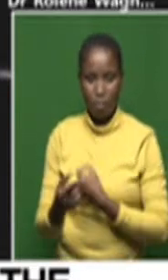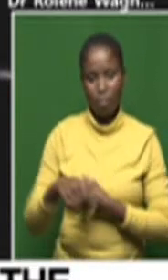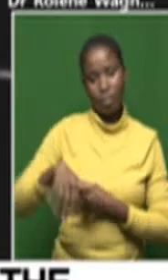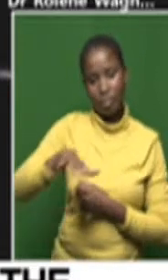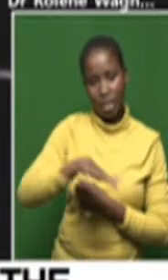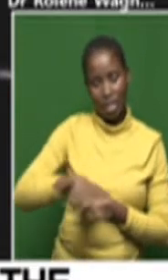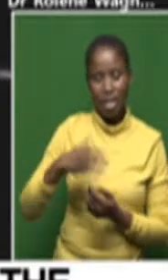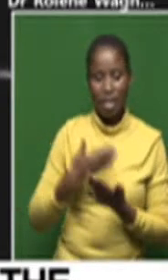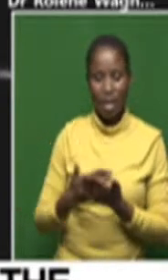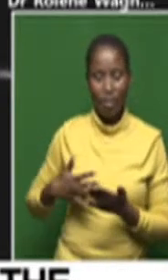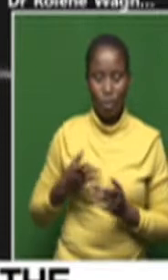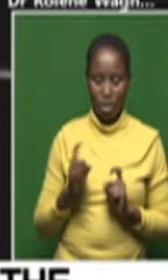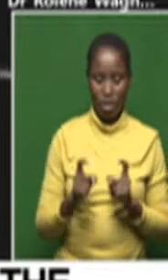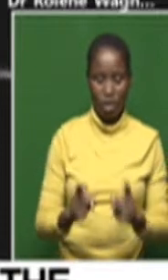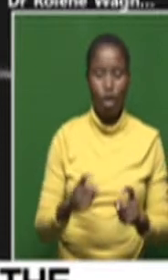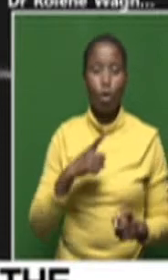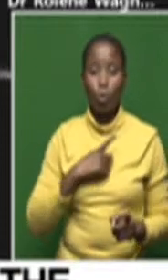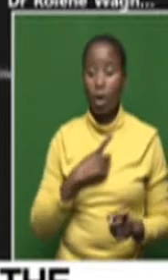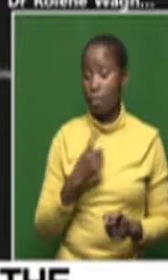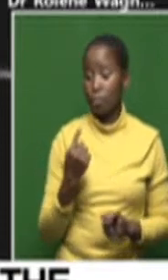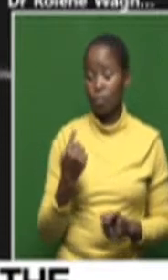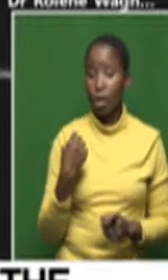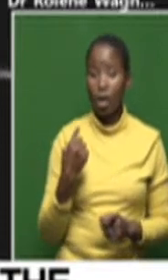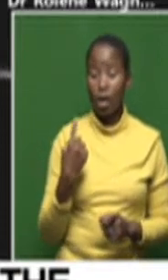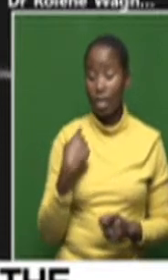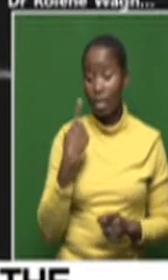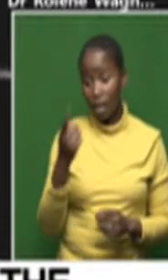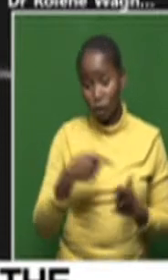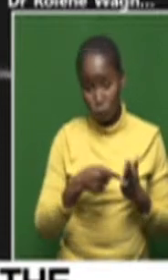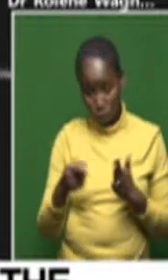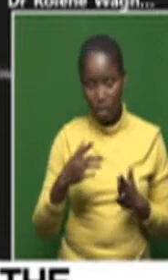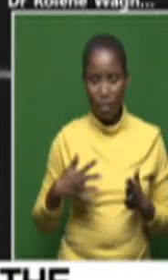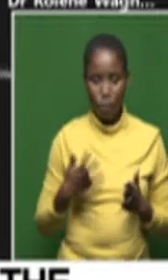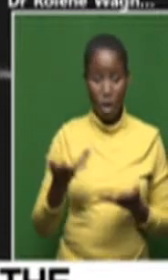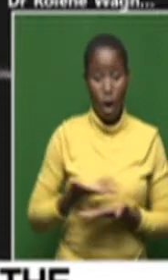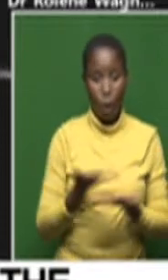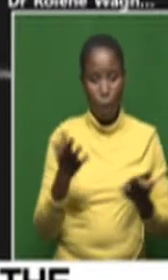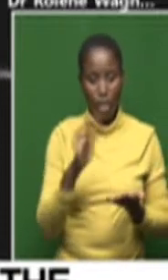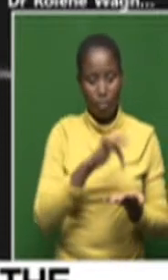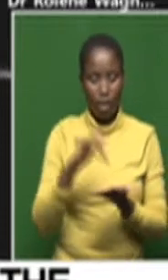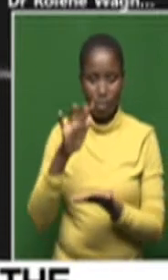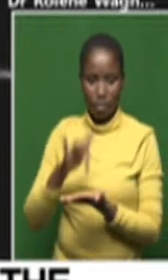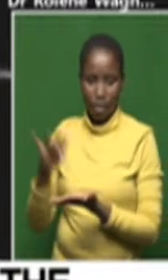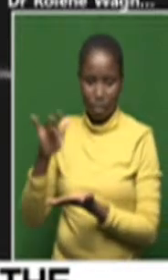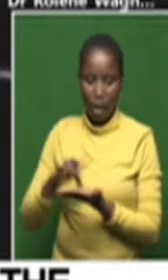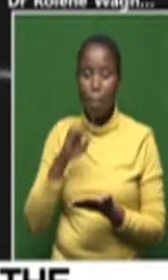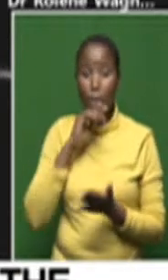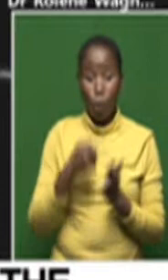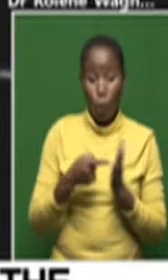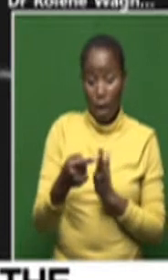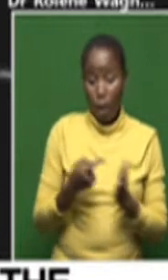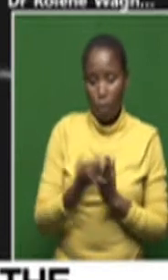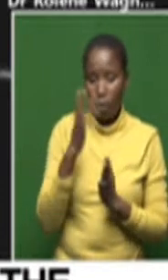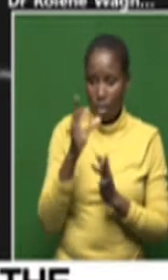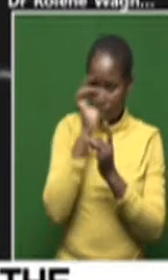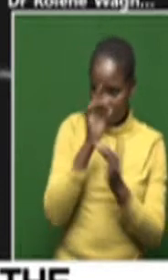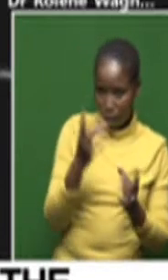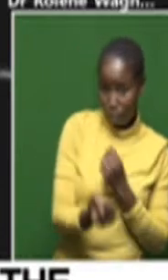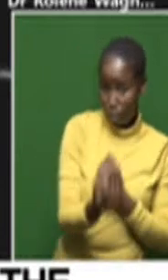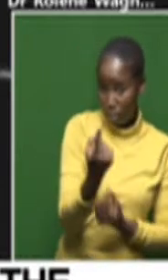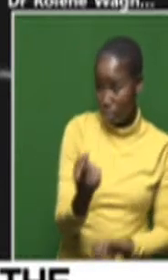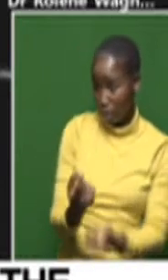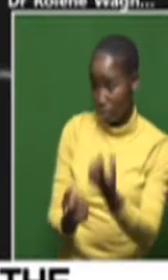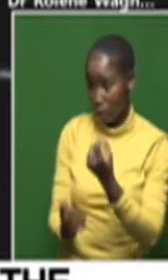up so that by next week, we will have all of our sites uploaded, and every week we'll notify people of where the pop-up sites